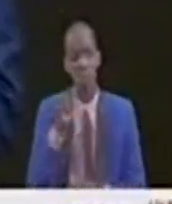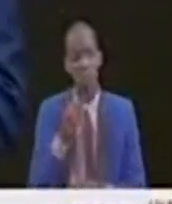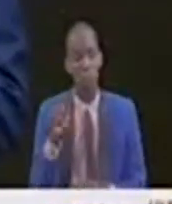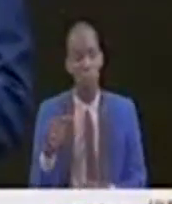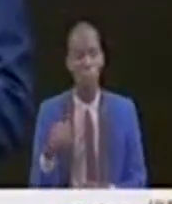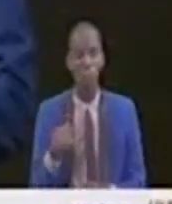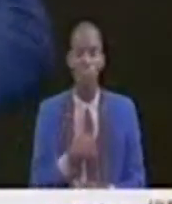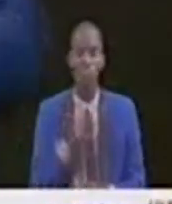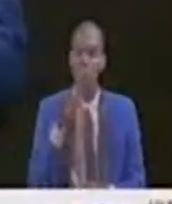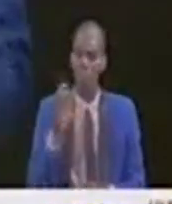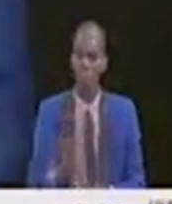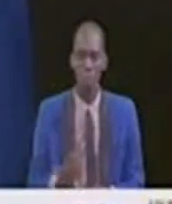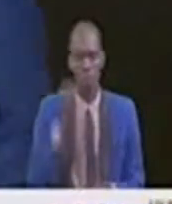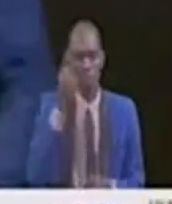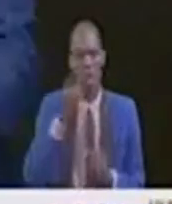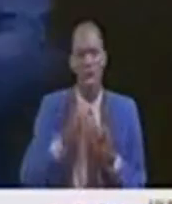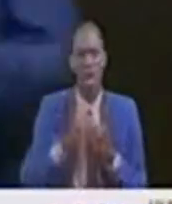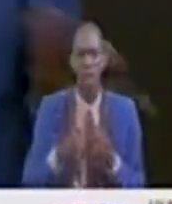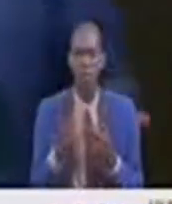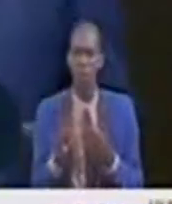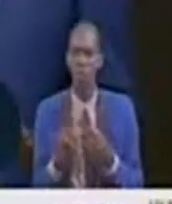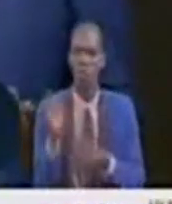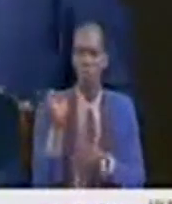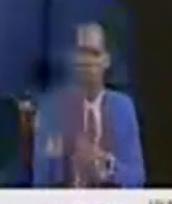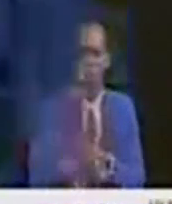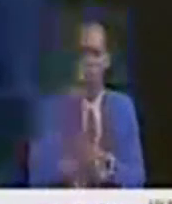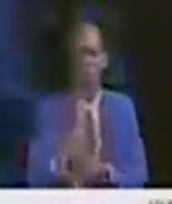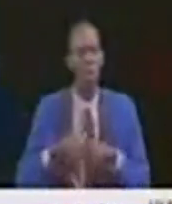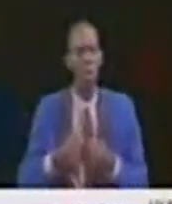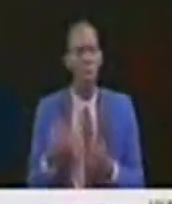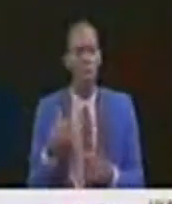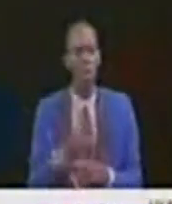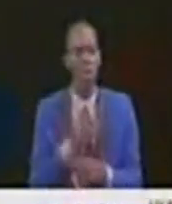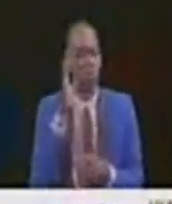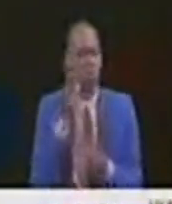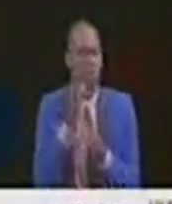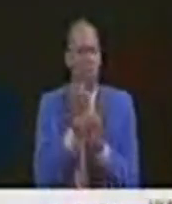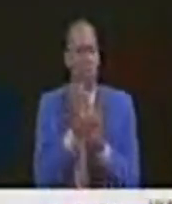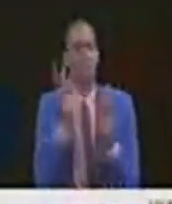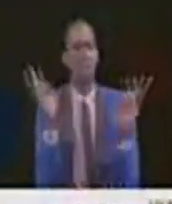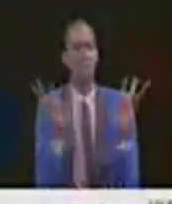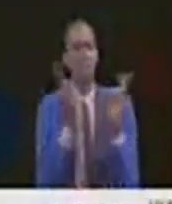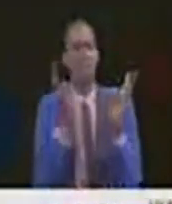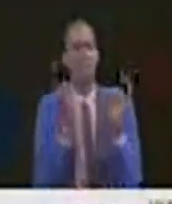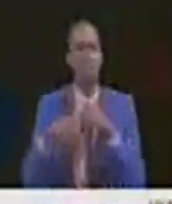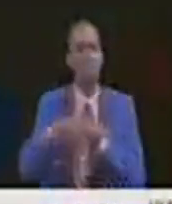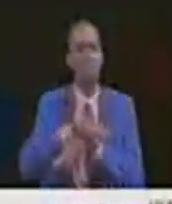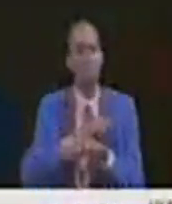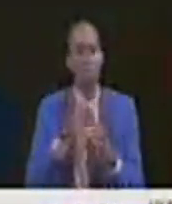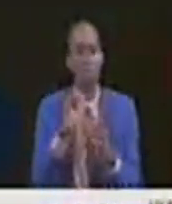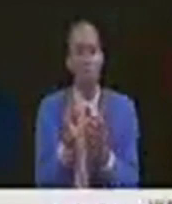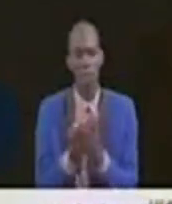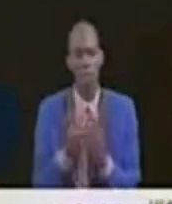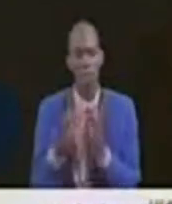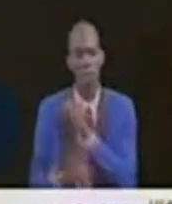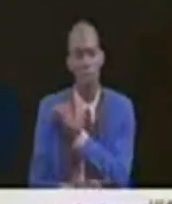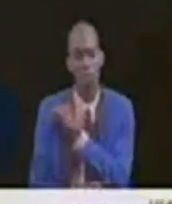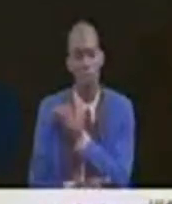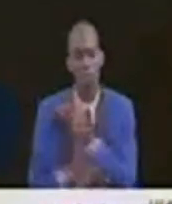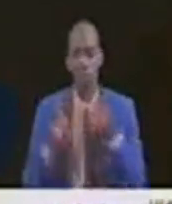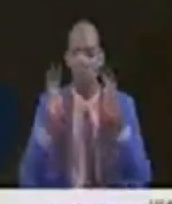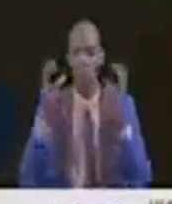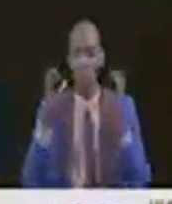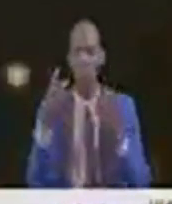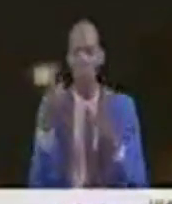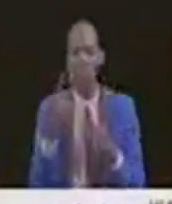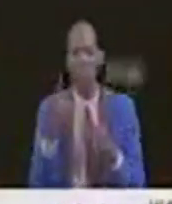do we overcome? How do we triumph? How do we have the victory? The believer's vigilance and